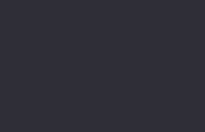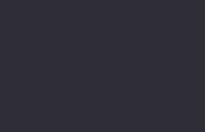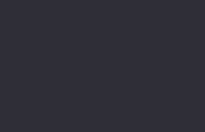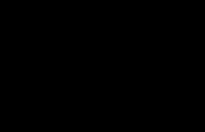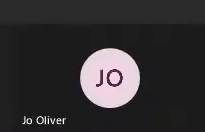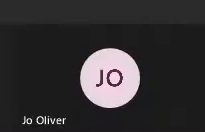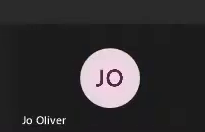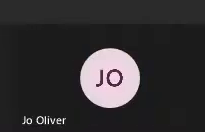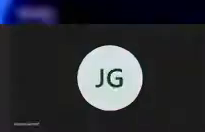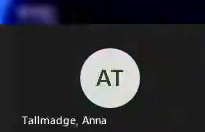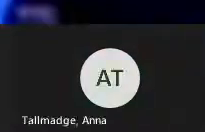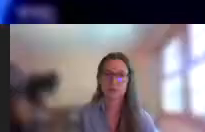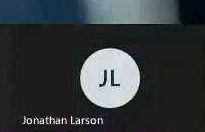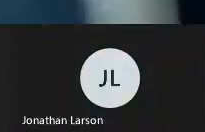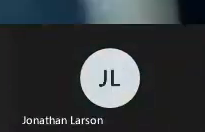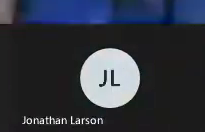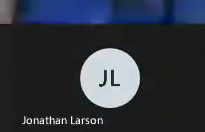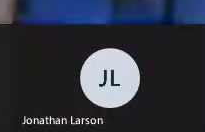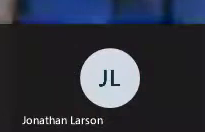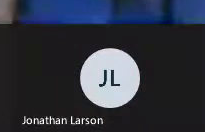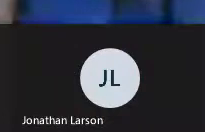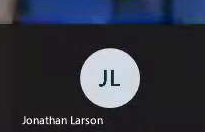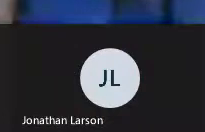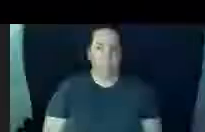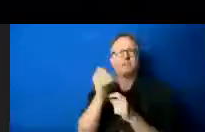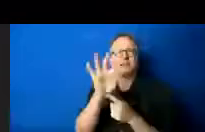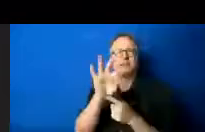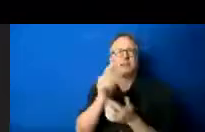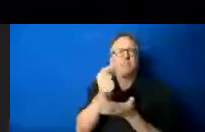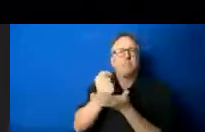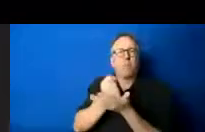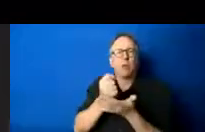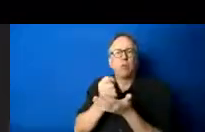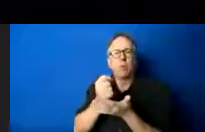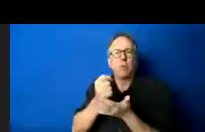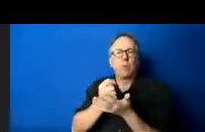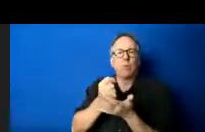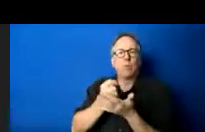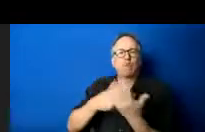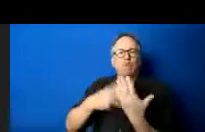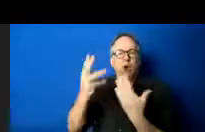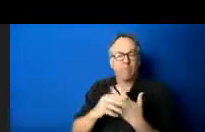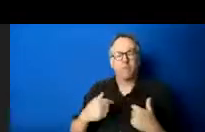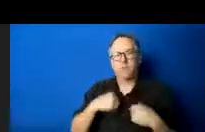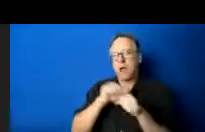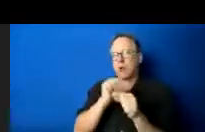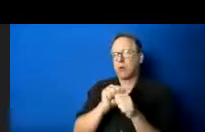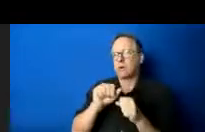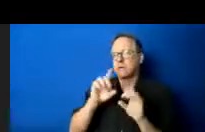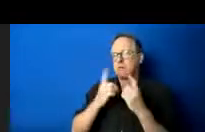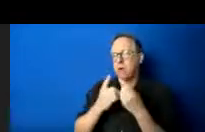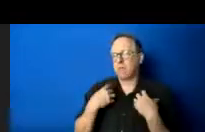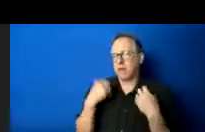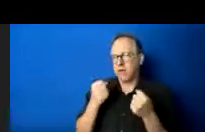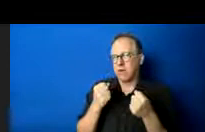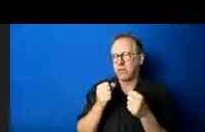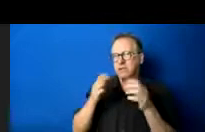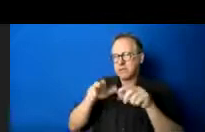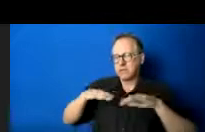today to talk about Vermont's COVID-19 Therapeutics program. I work at the Department of Health in the Division